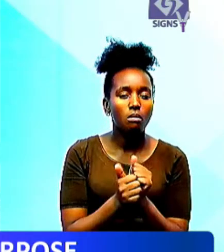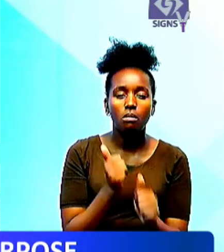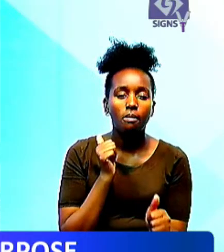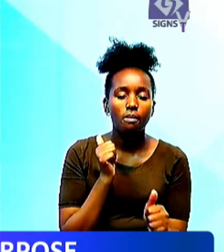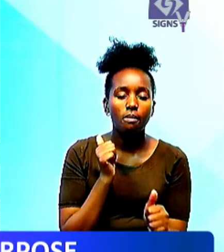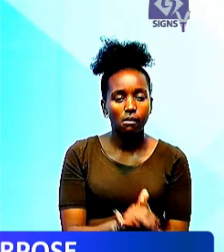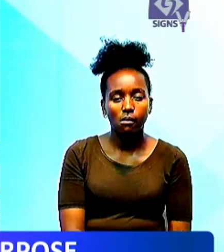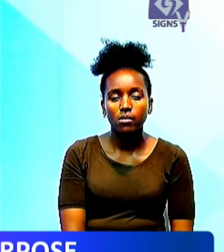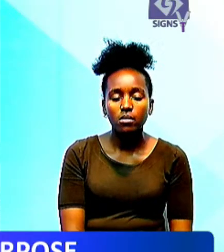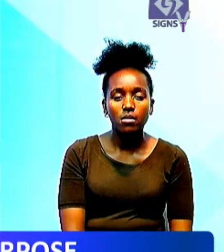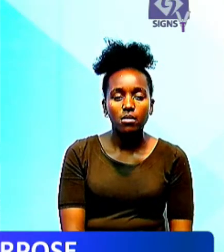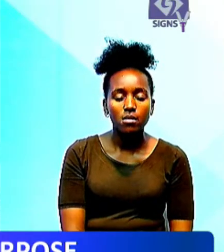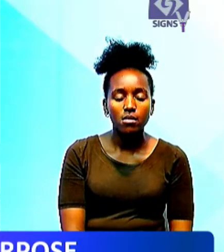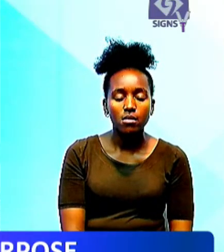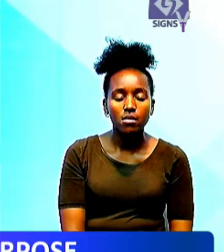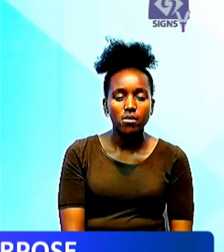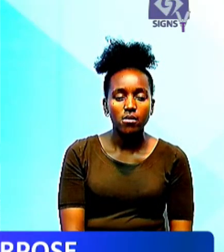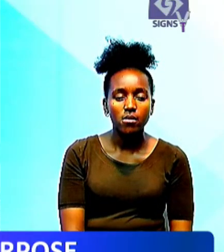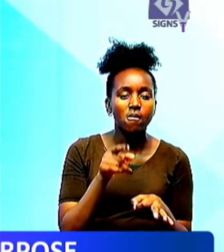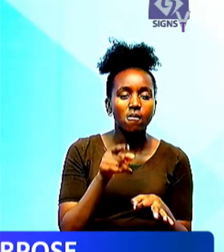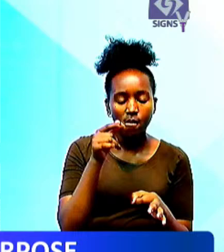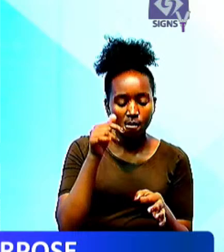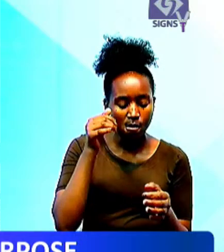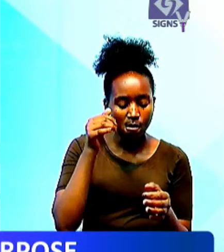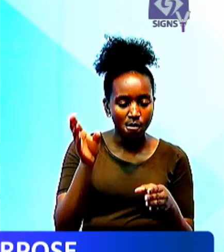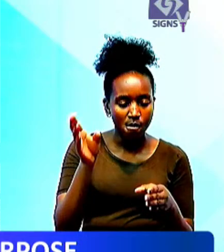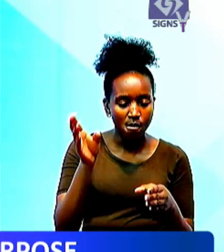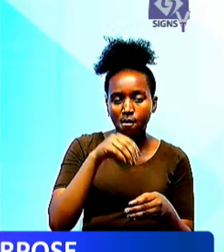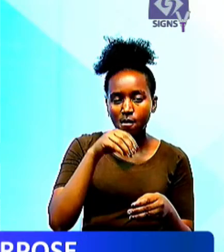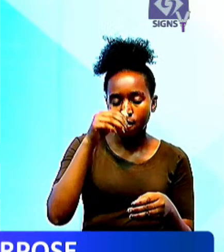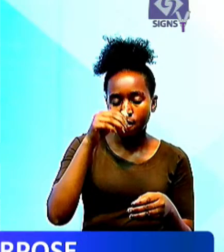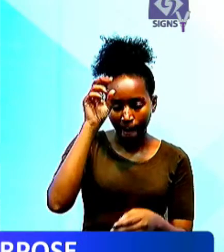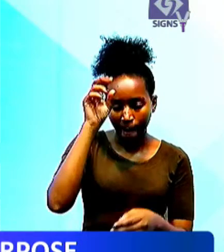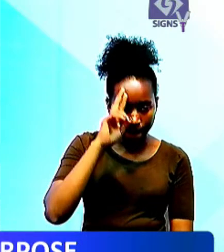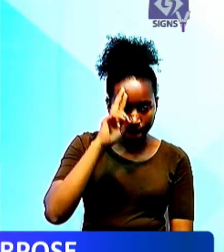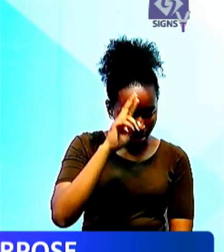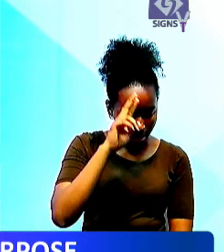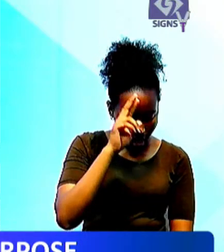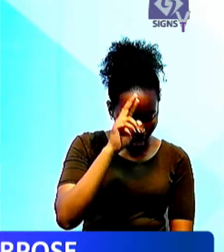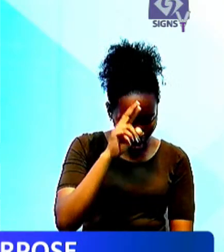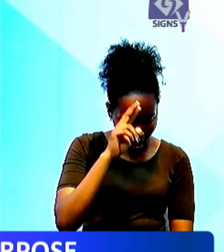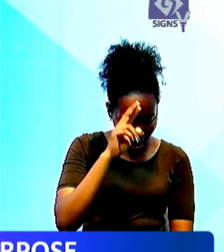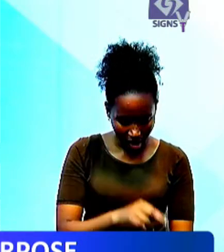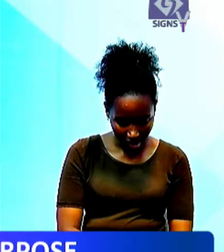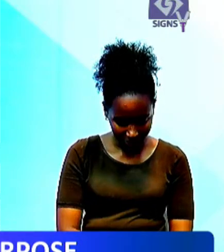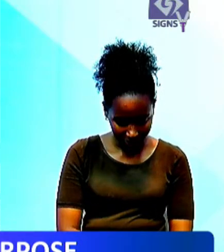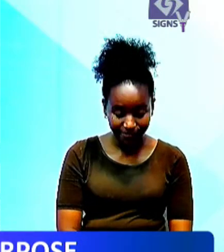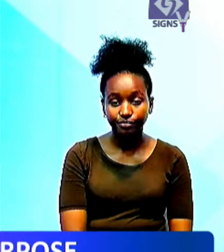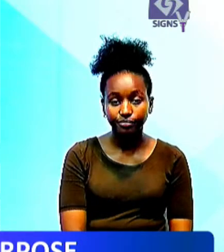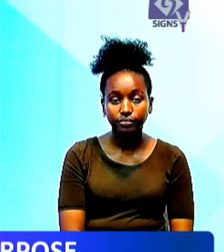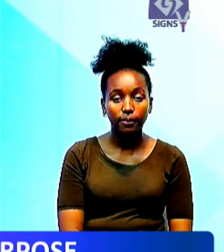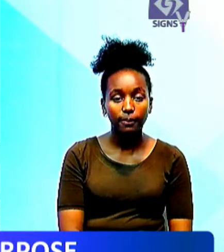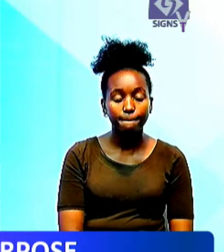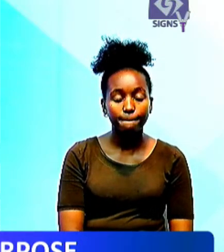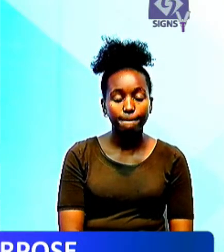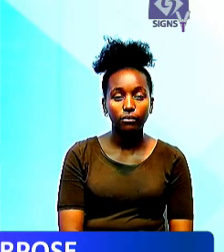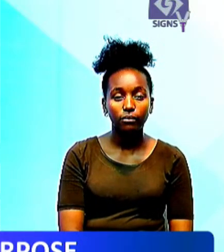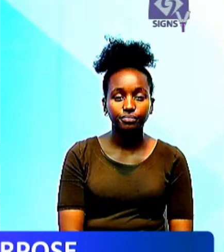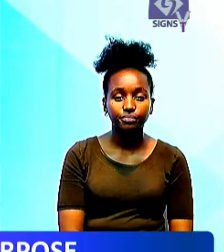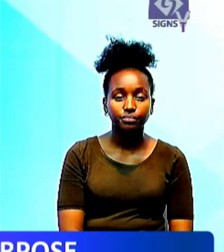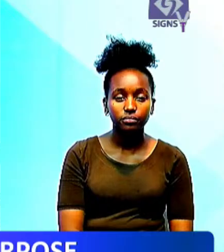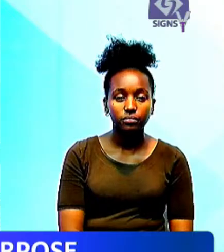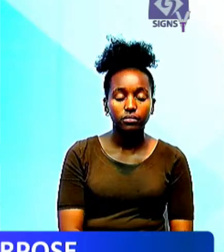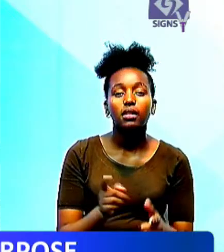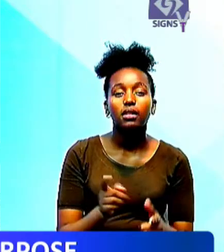the investing with purpose and how we do it and how we see investment, we don't just do it for getting